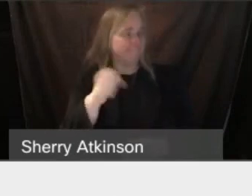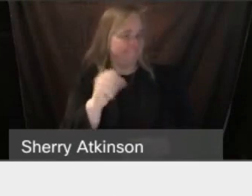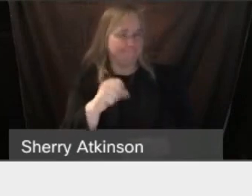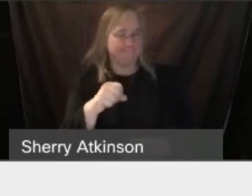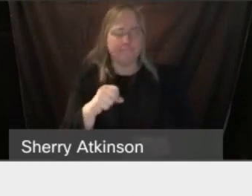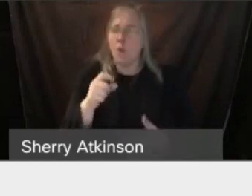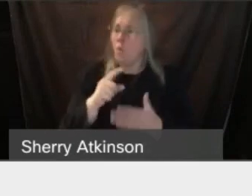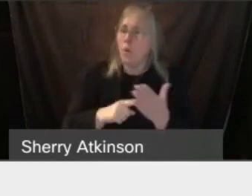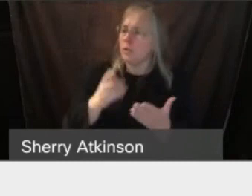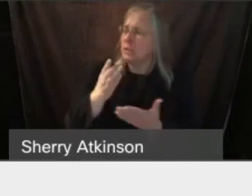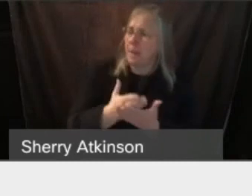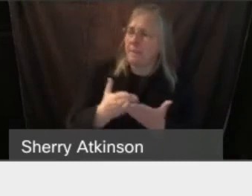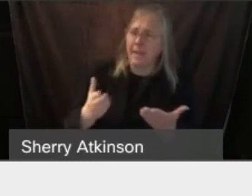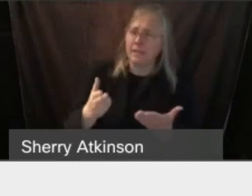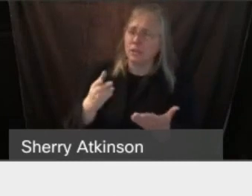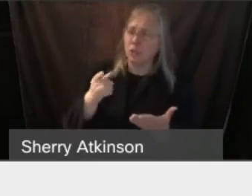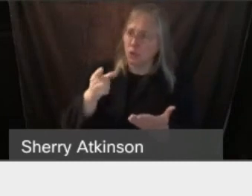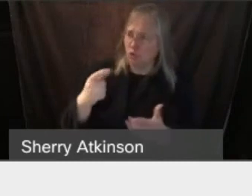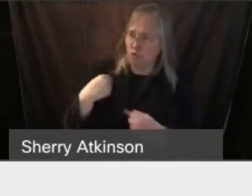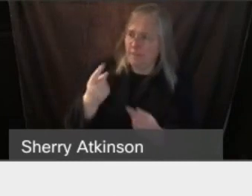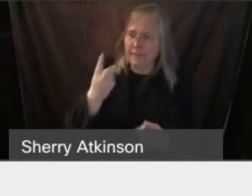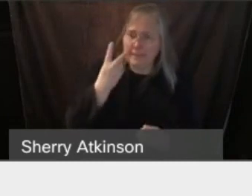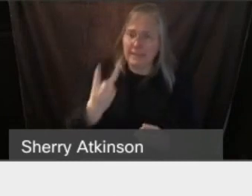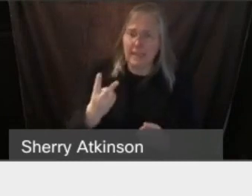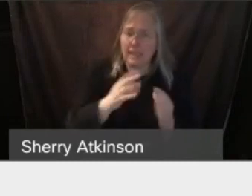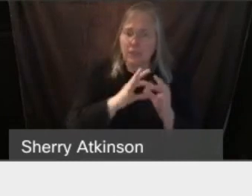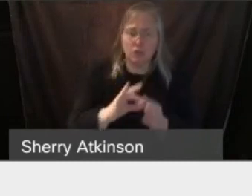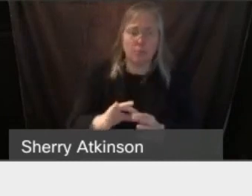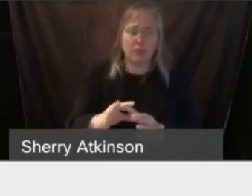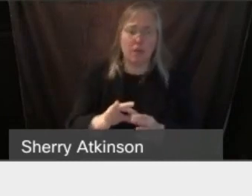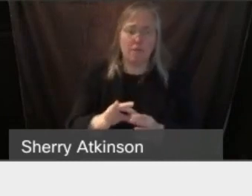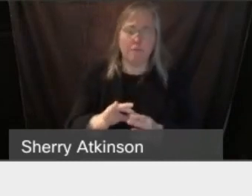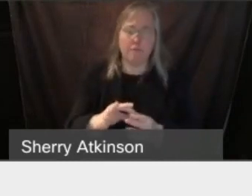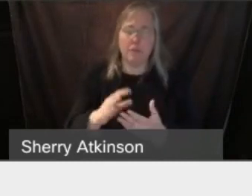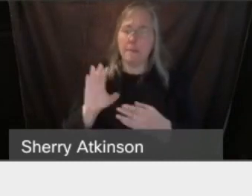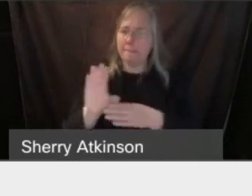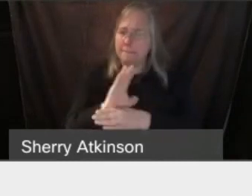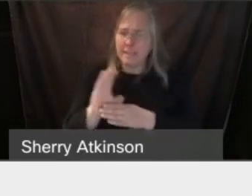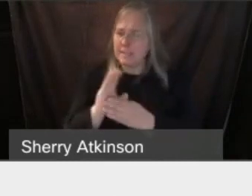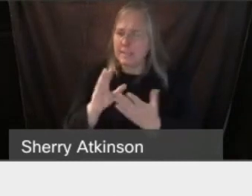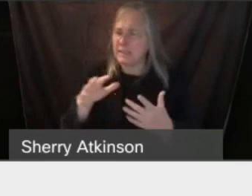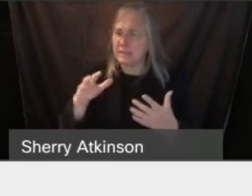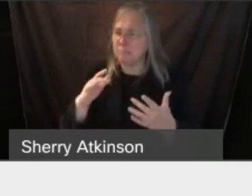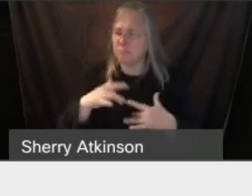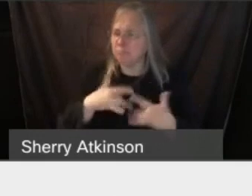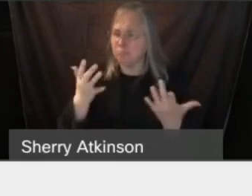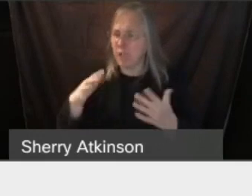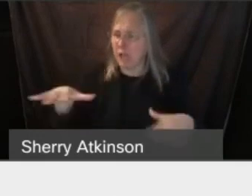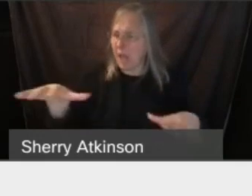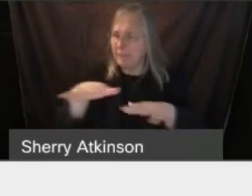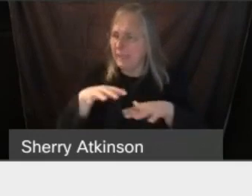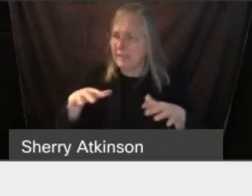What are some of the things that you've been seeing in terms of business climate? How